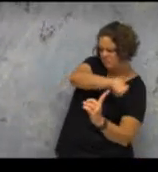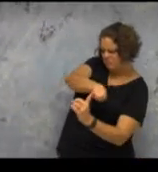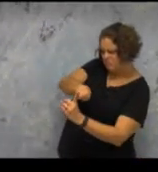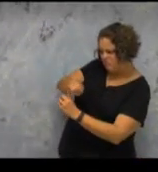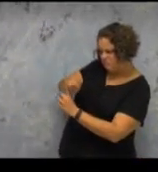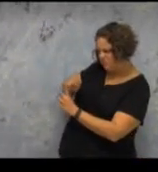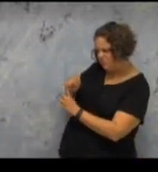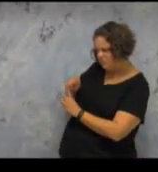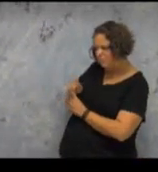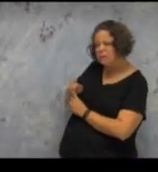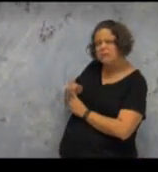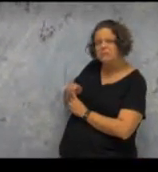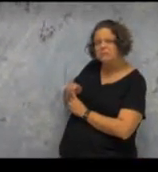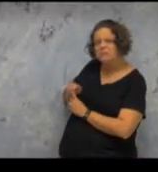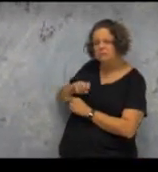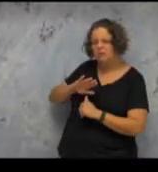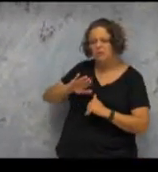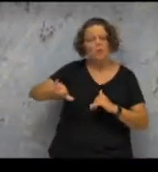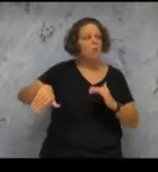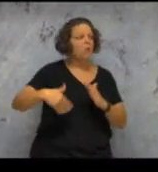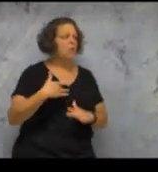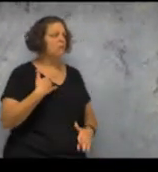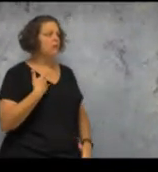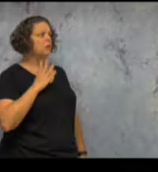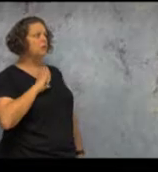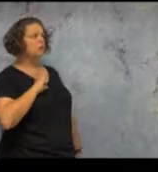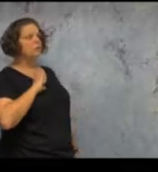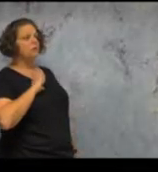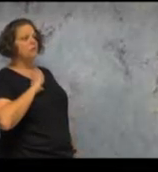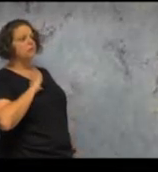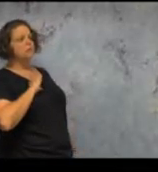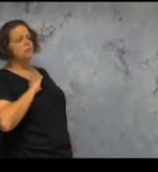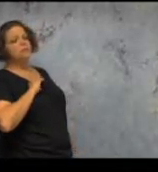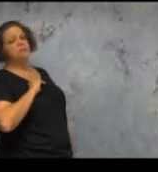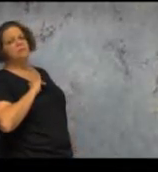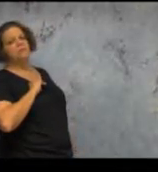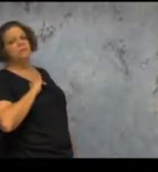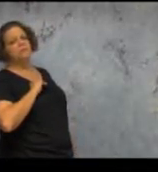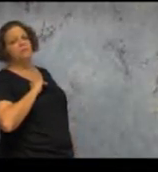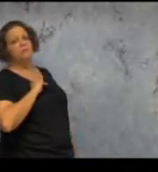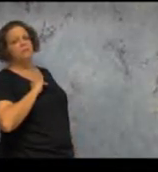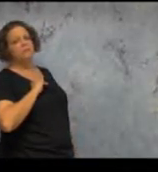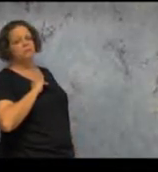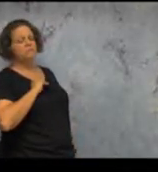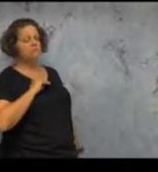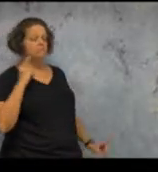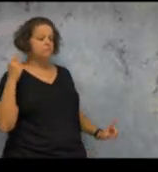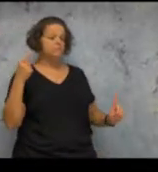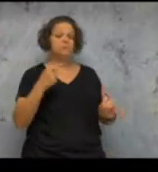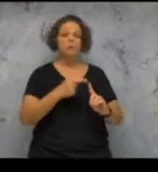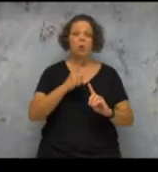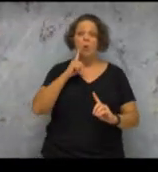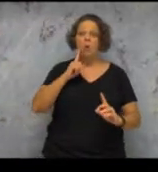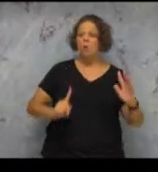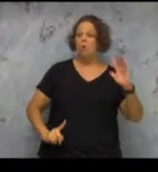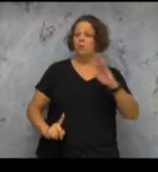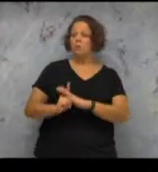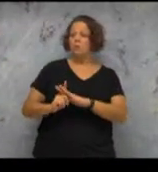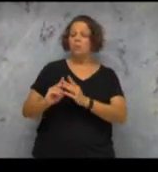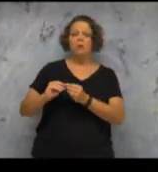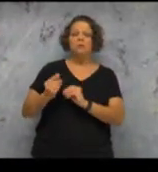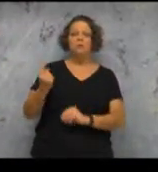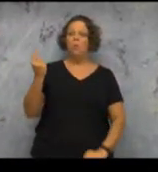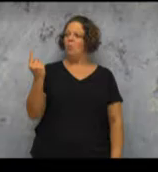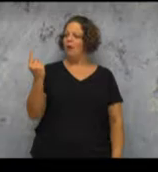colors, and then everyone felt a little blue. Until one came. He